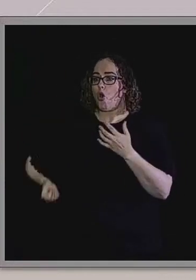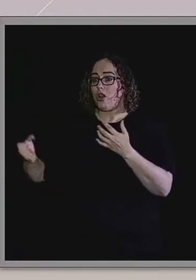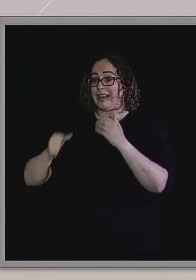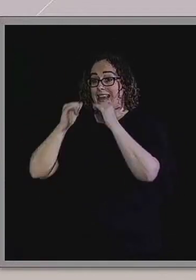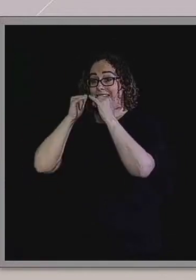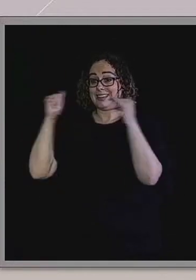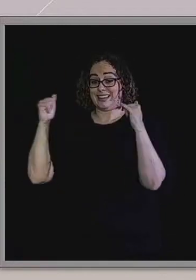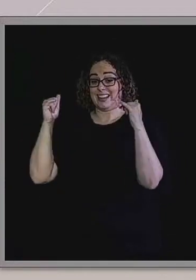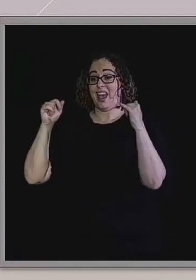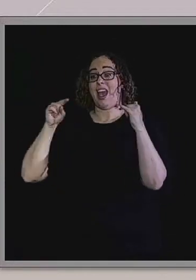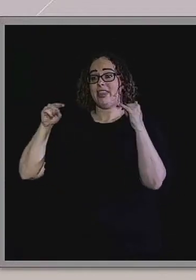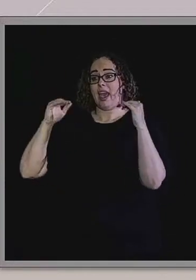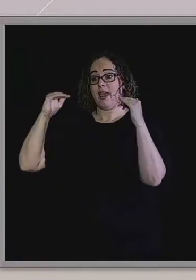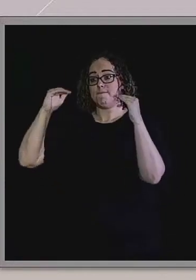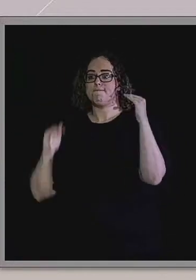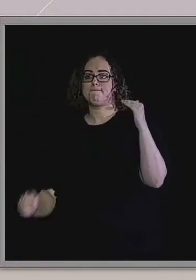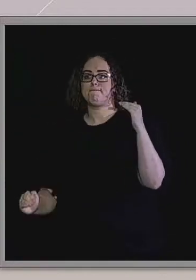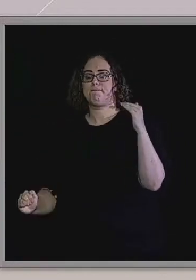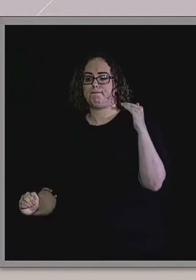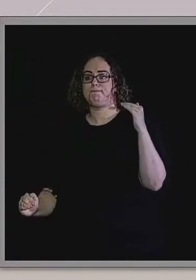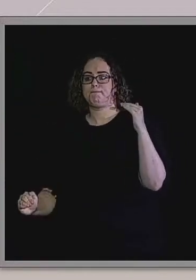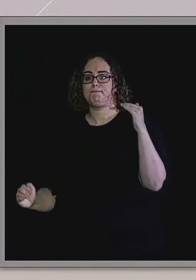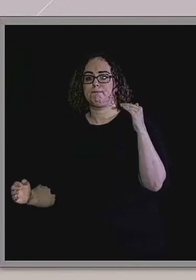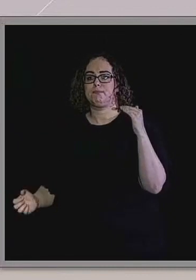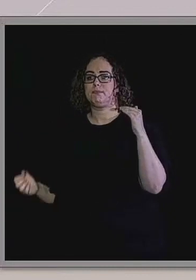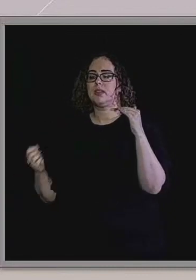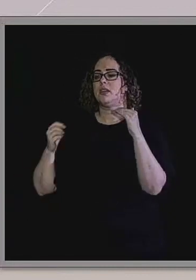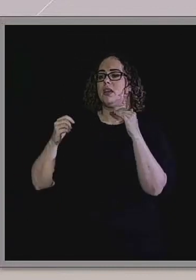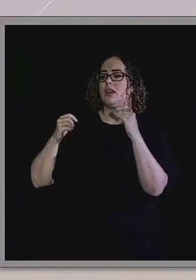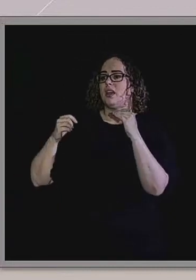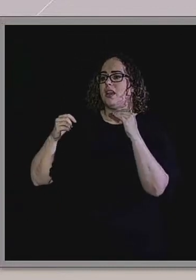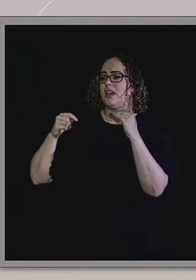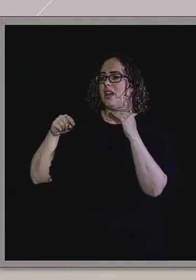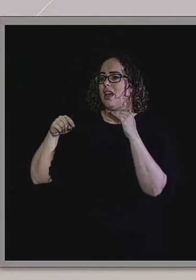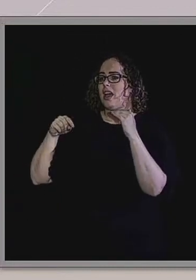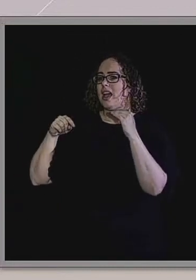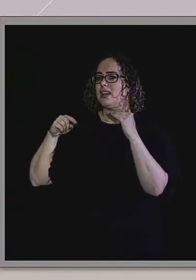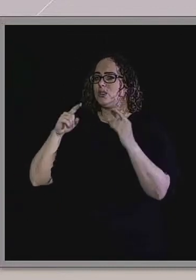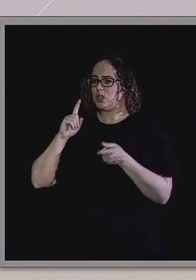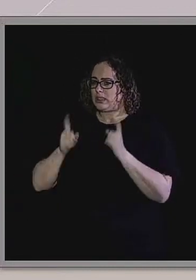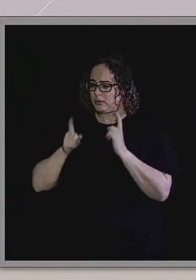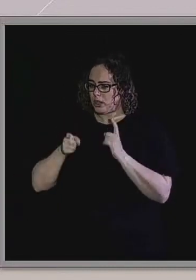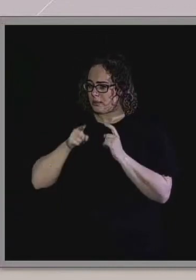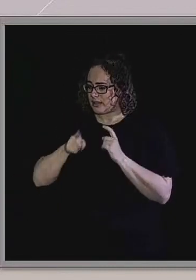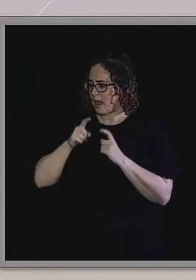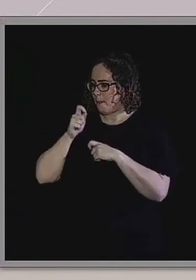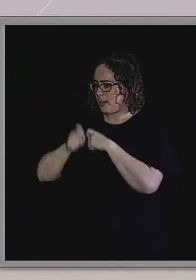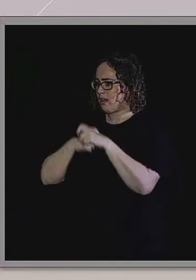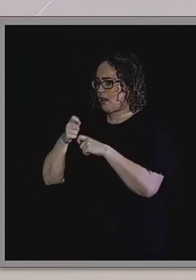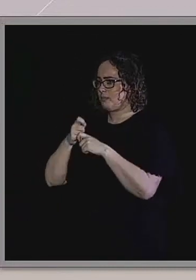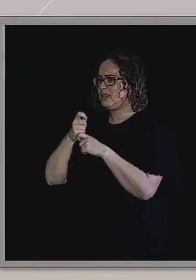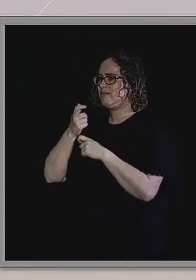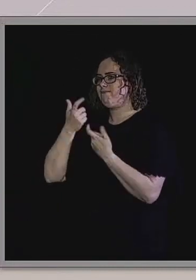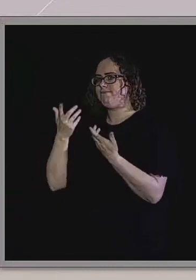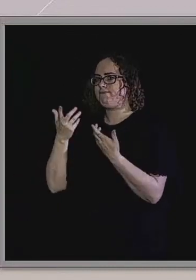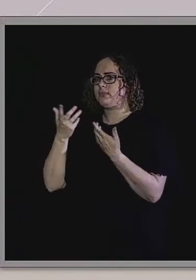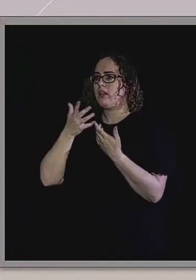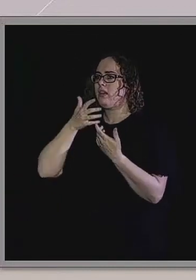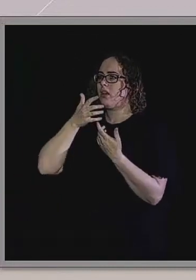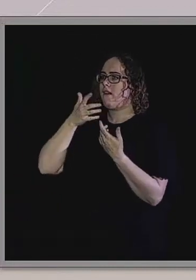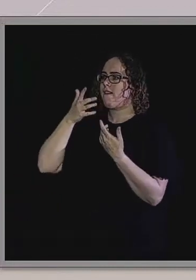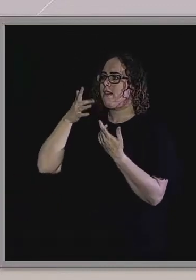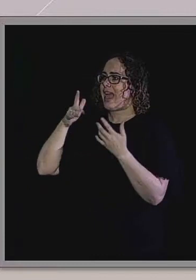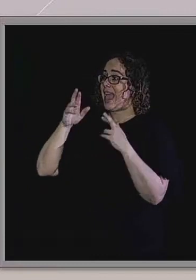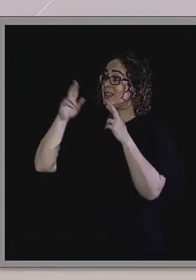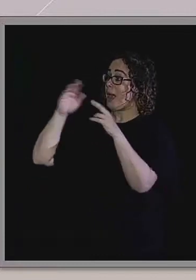40%. But in Western Australia, it's 60%. So sometimes I do get disillusioned with government and the false promises and the false expectations and